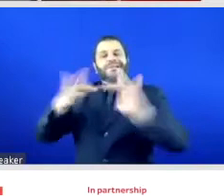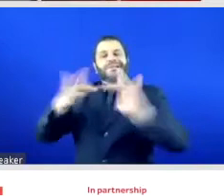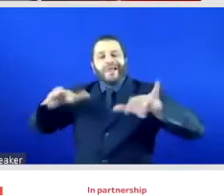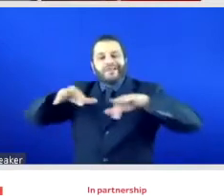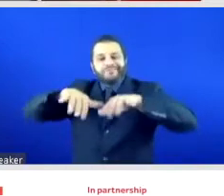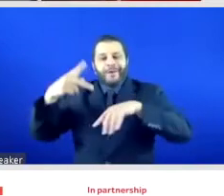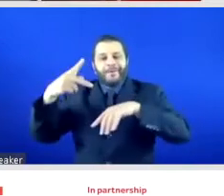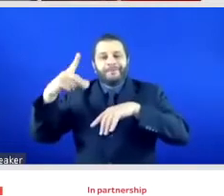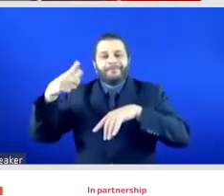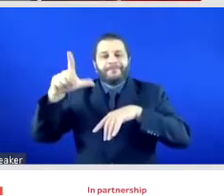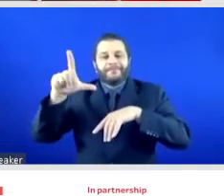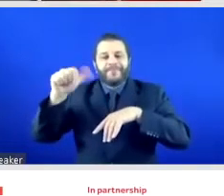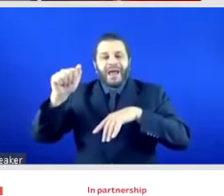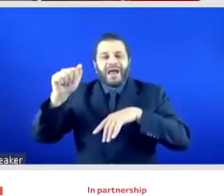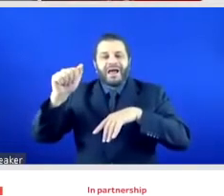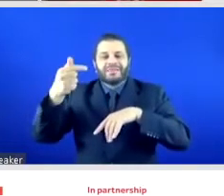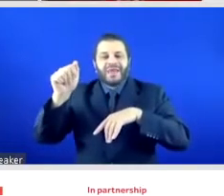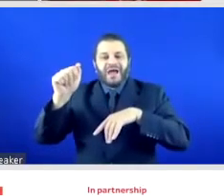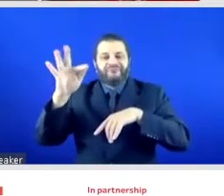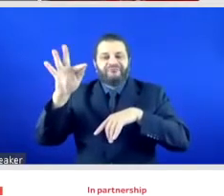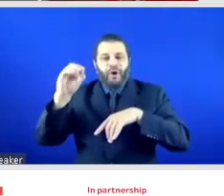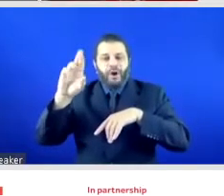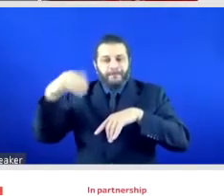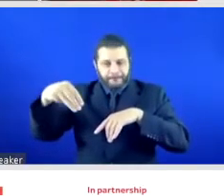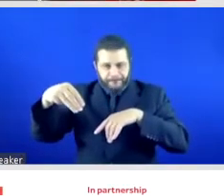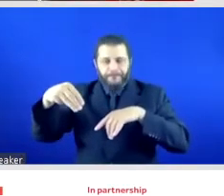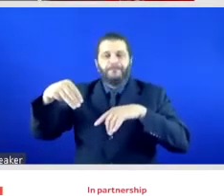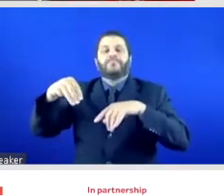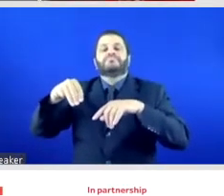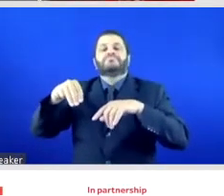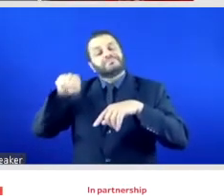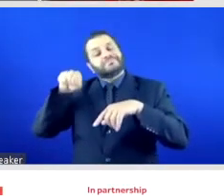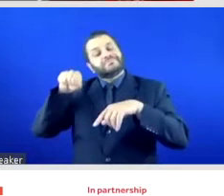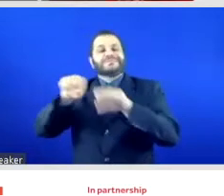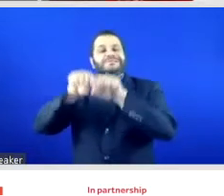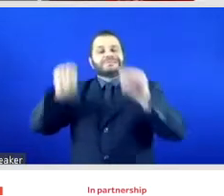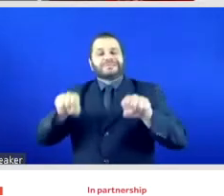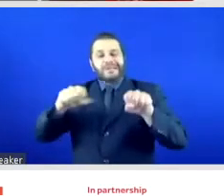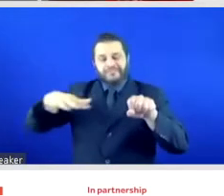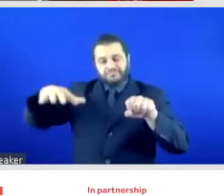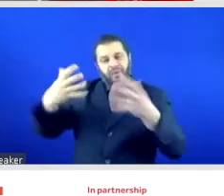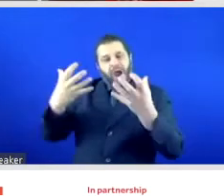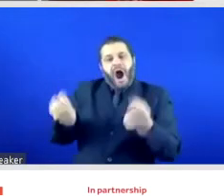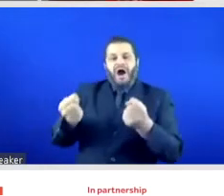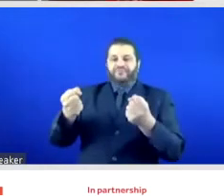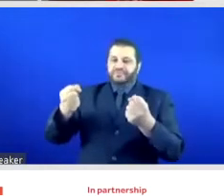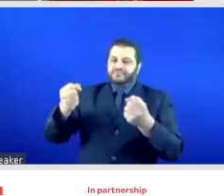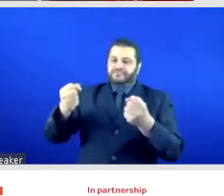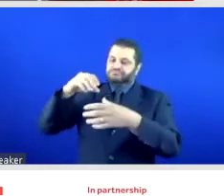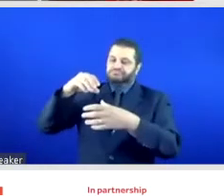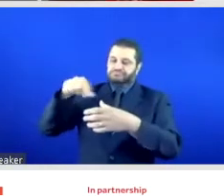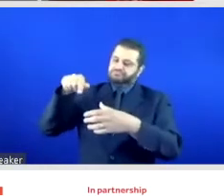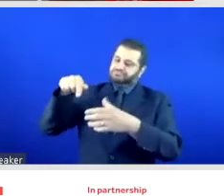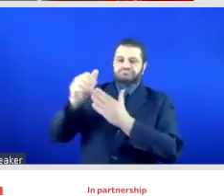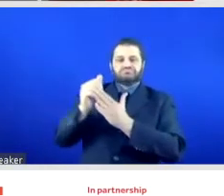cabinet, which is the executive arm of government. They serve in our Senate, which is our upper house. And they also serve in our lower house in